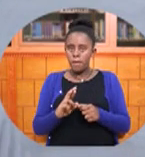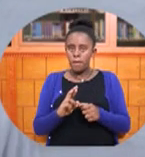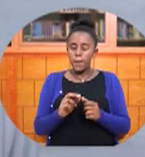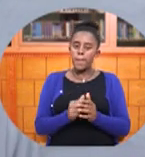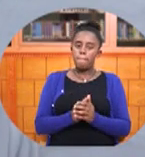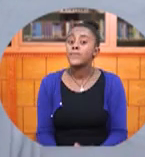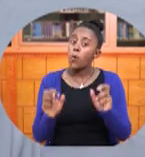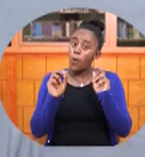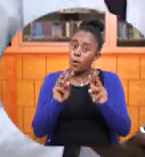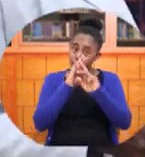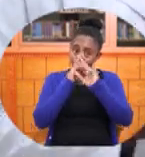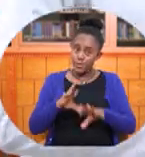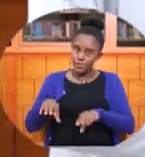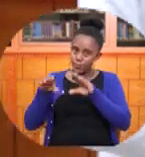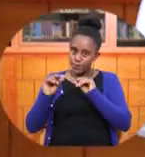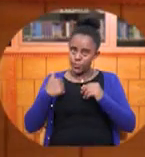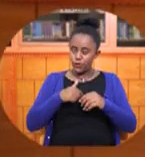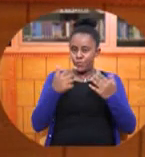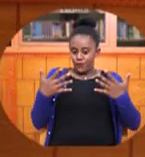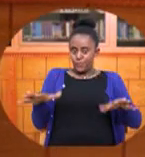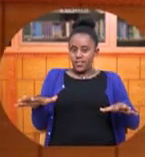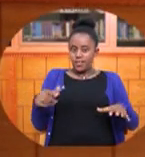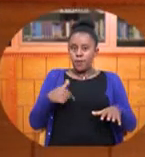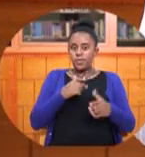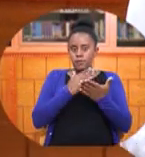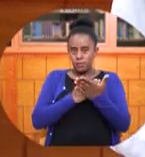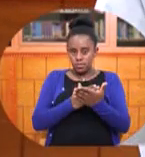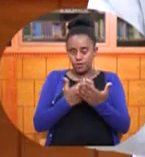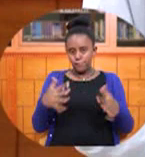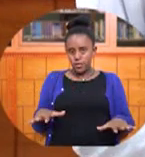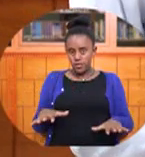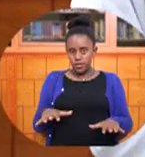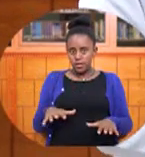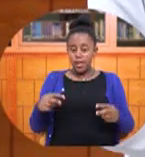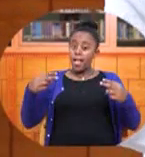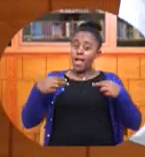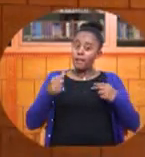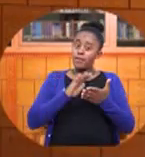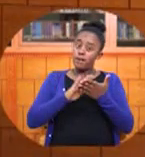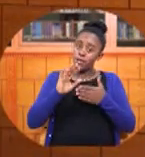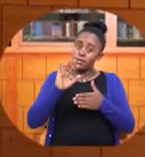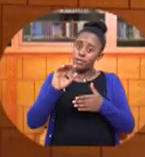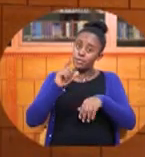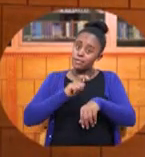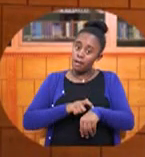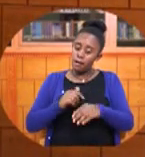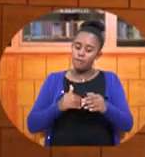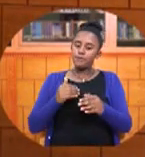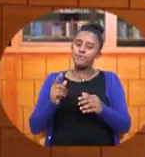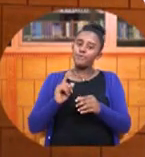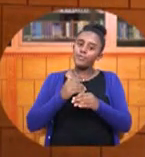and grasshopper. Okay, dear student, we have finished our lesson here. Have a nice